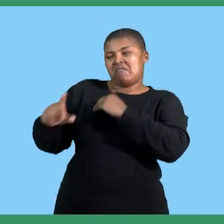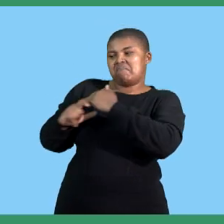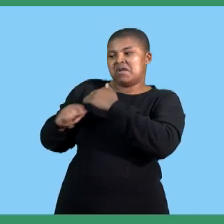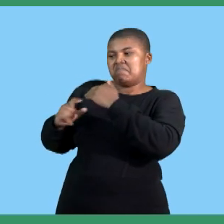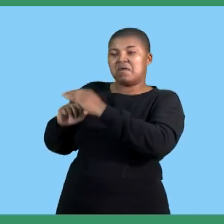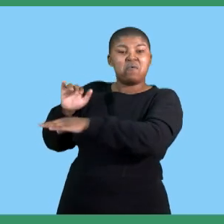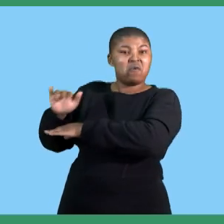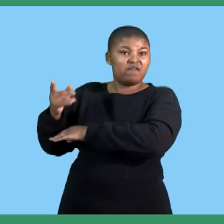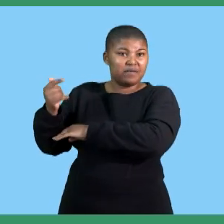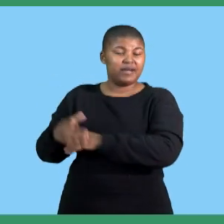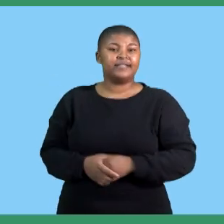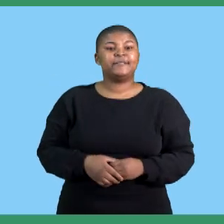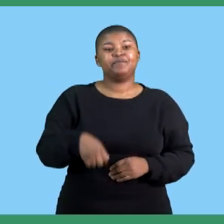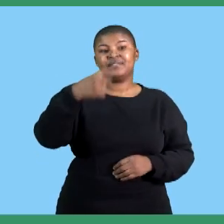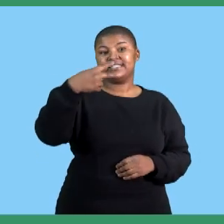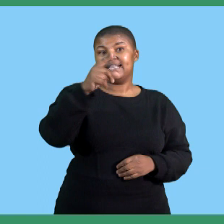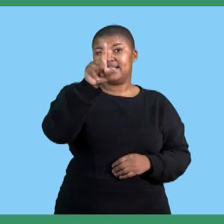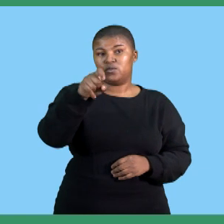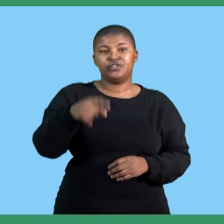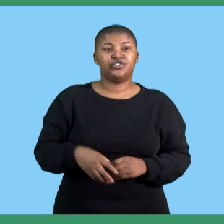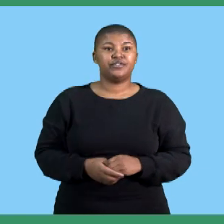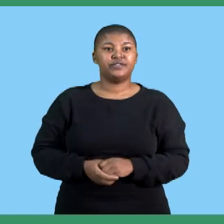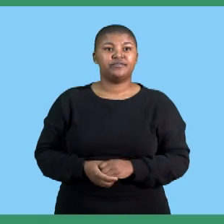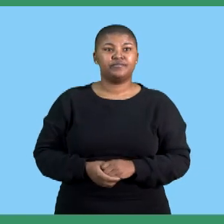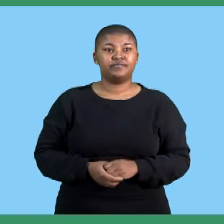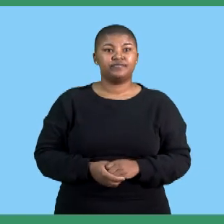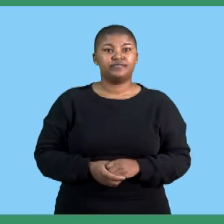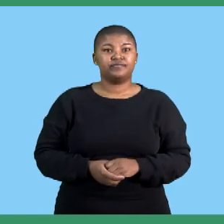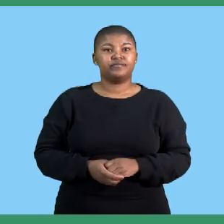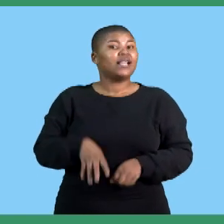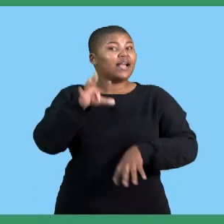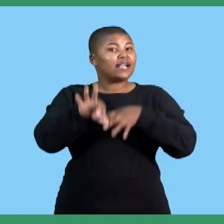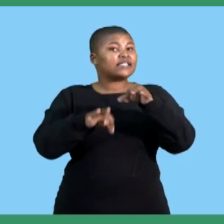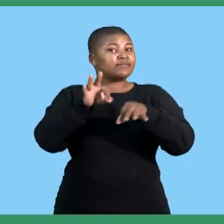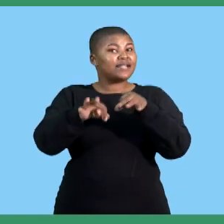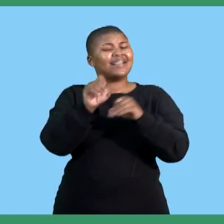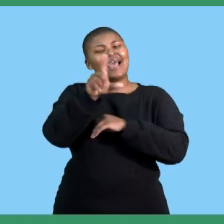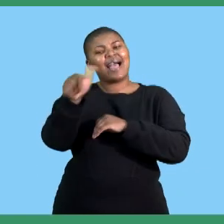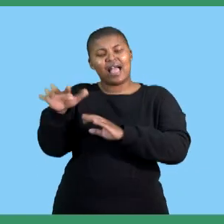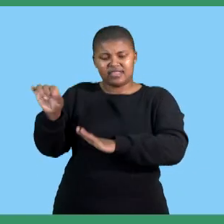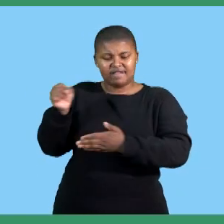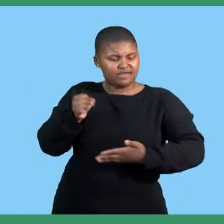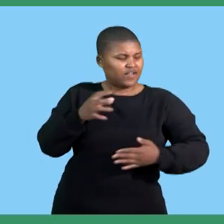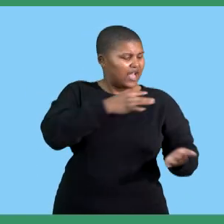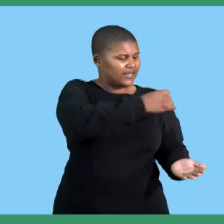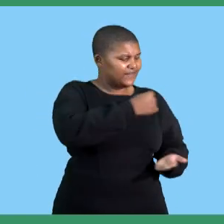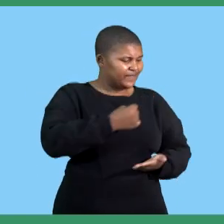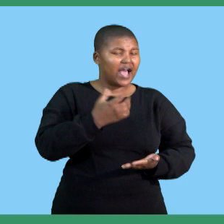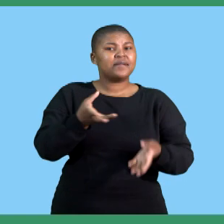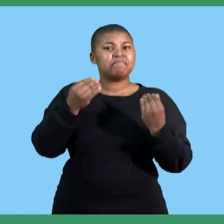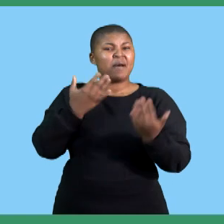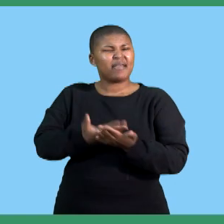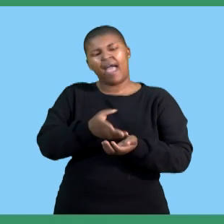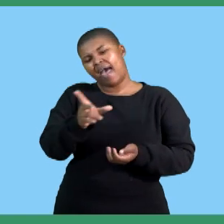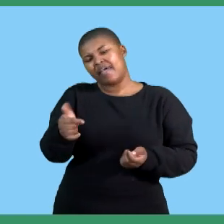bank account. Now let's move on to the second question. It says discuss other sources of funding that QB can